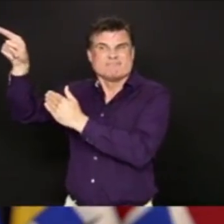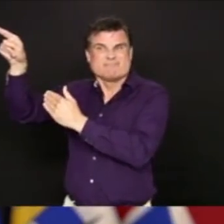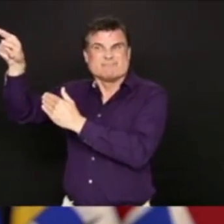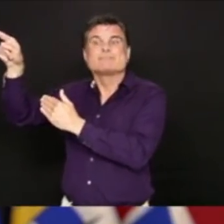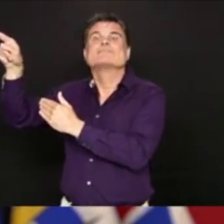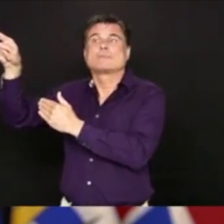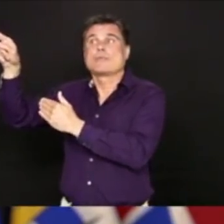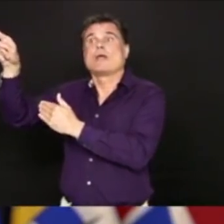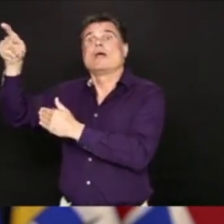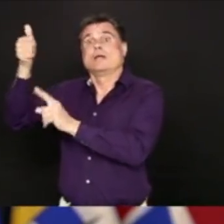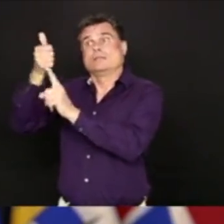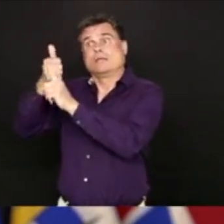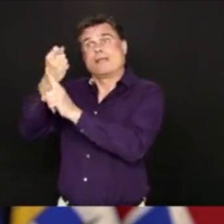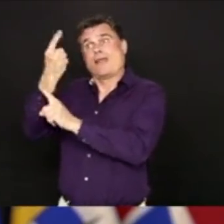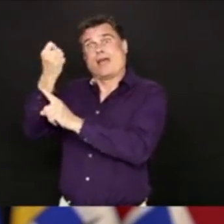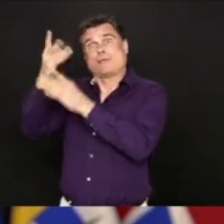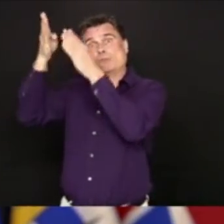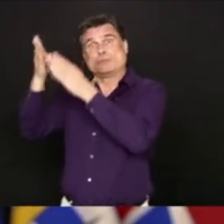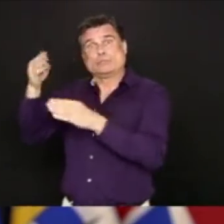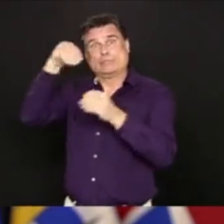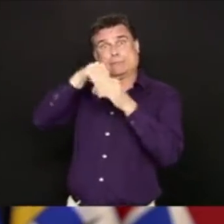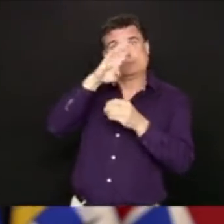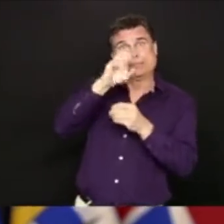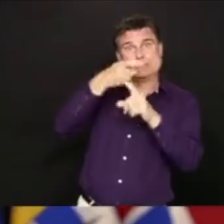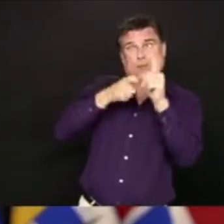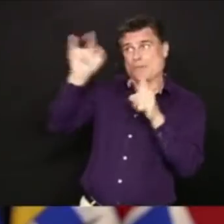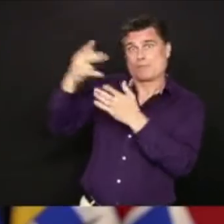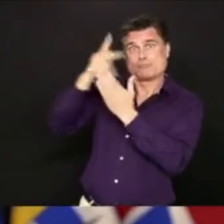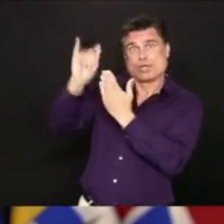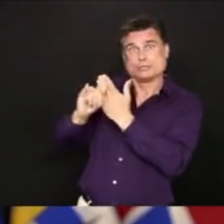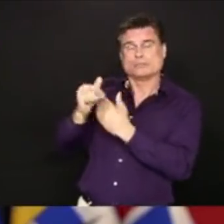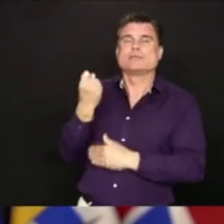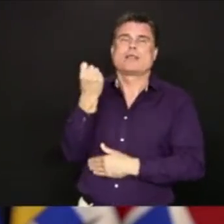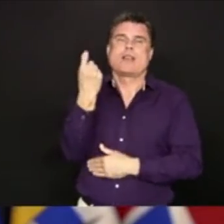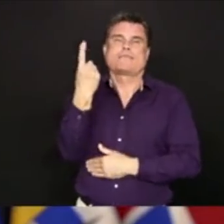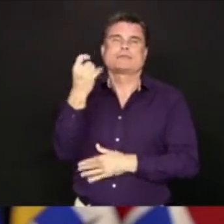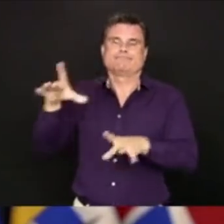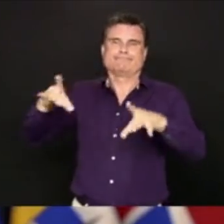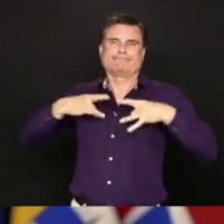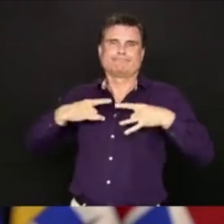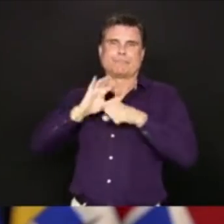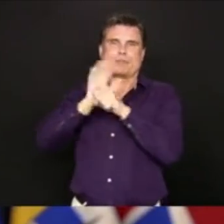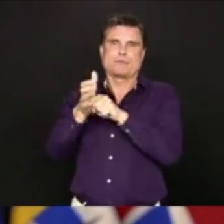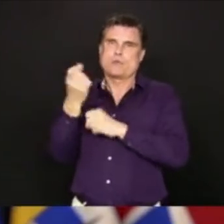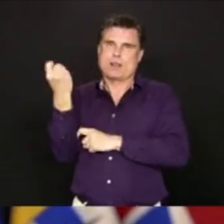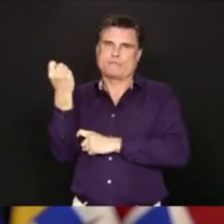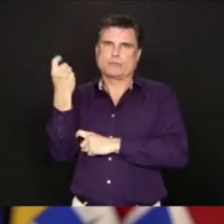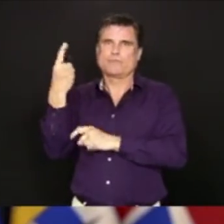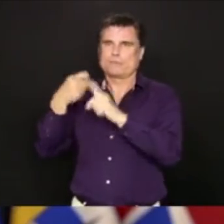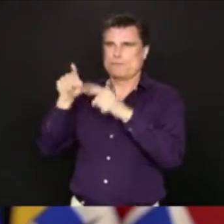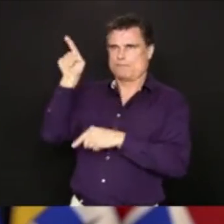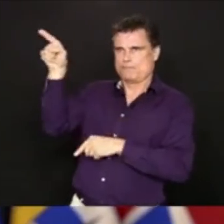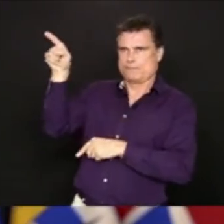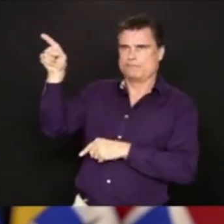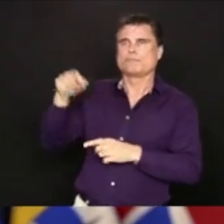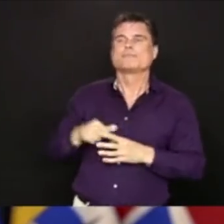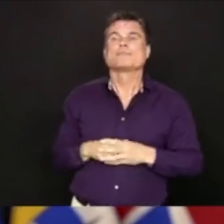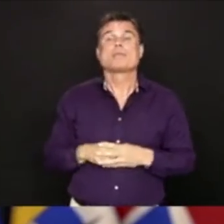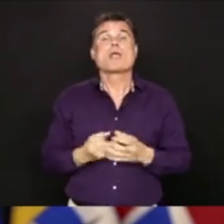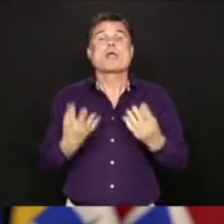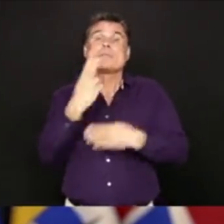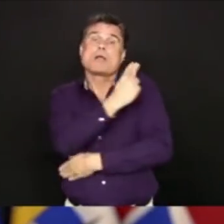are in hospital at this point, and 41 of those people are in critical care or ICU. We've